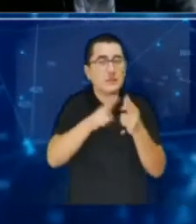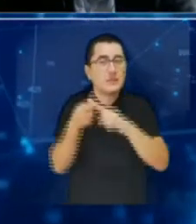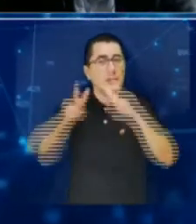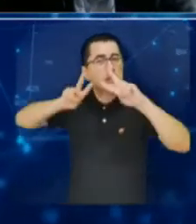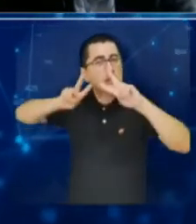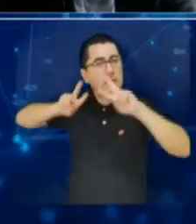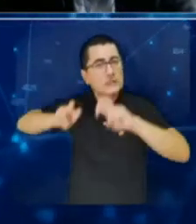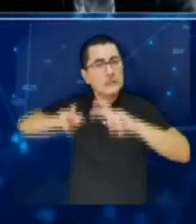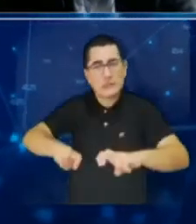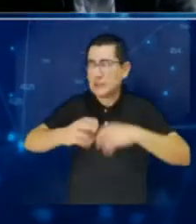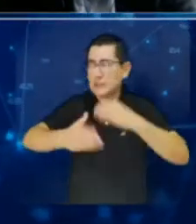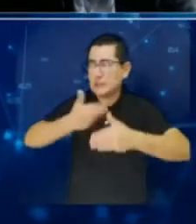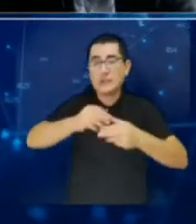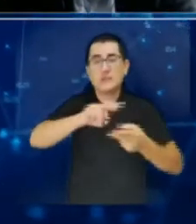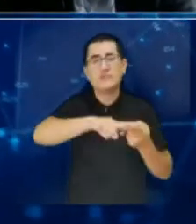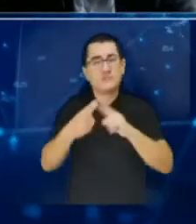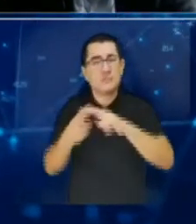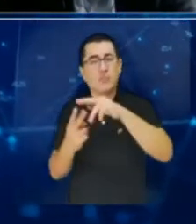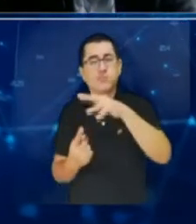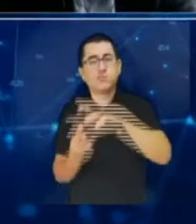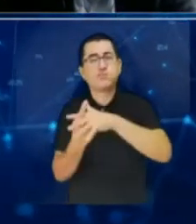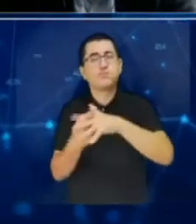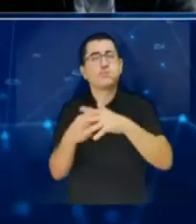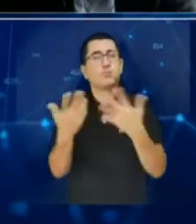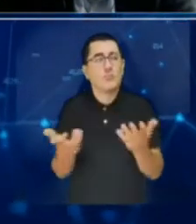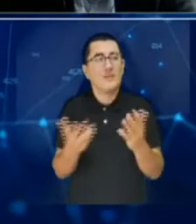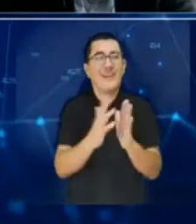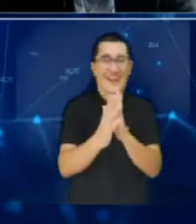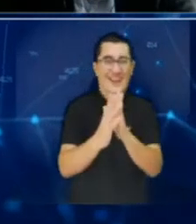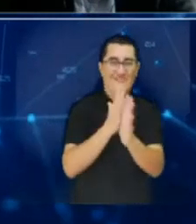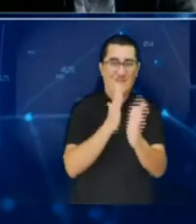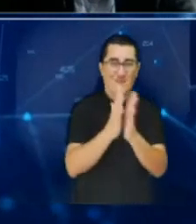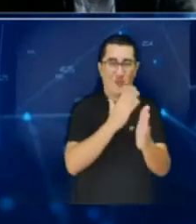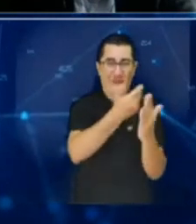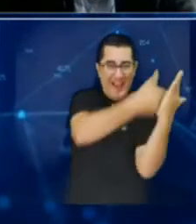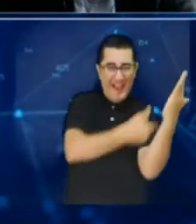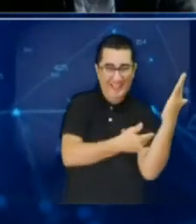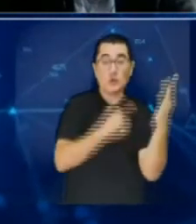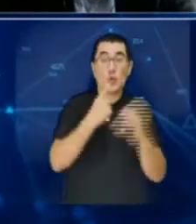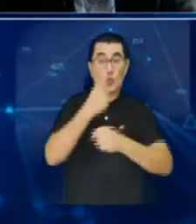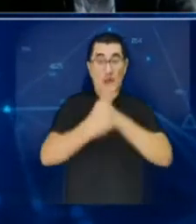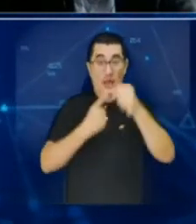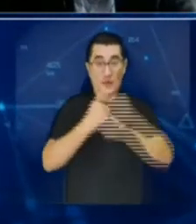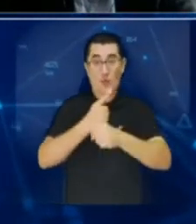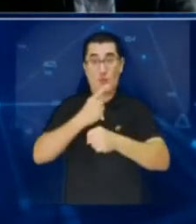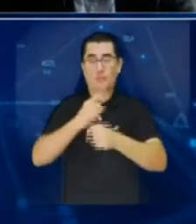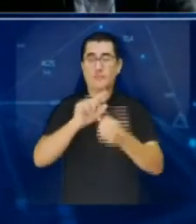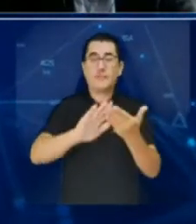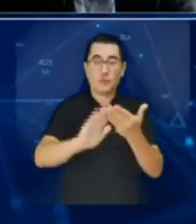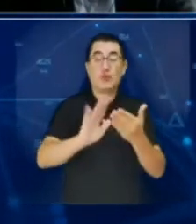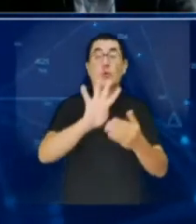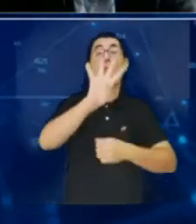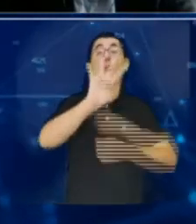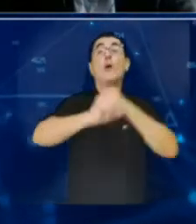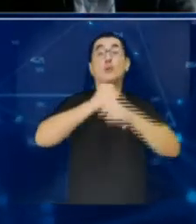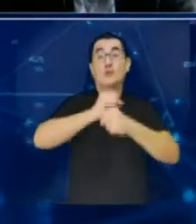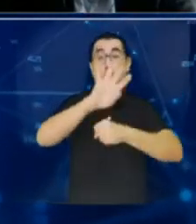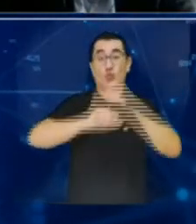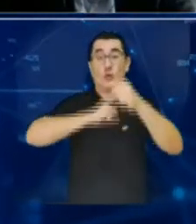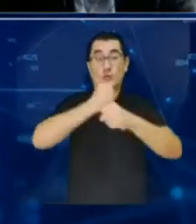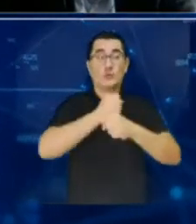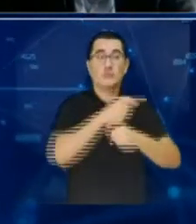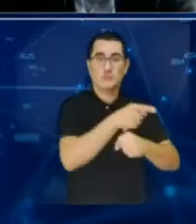topics, some of them come as a result of the report that I was telling you before, every 4 years,